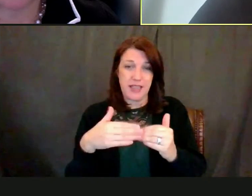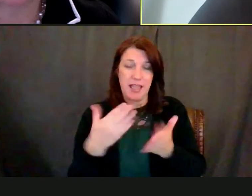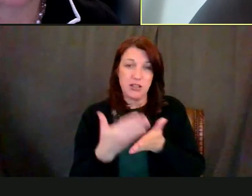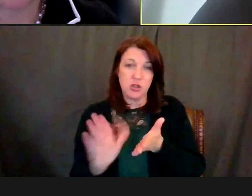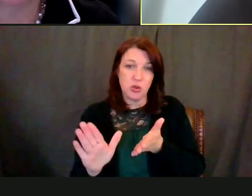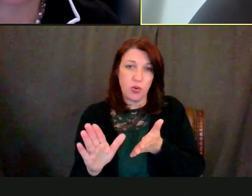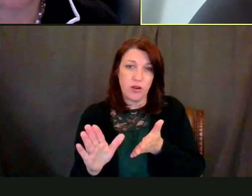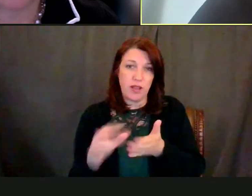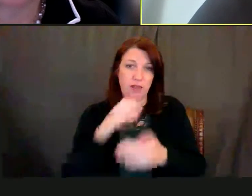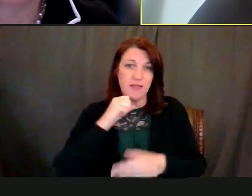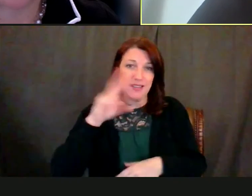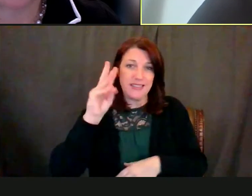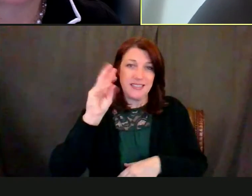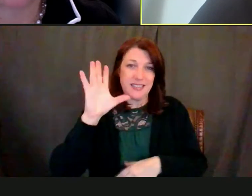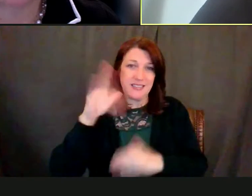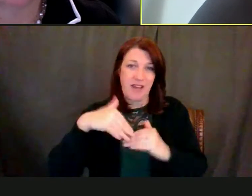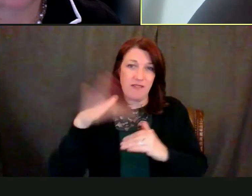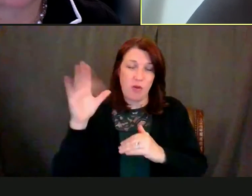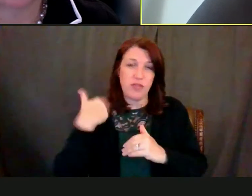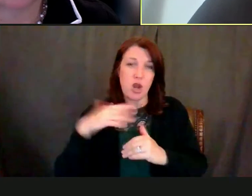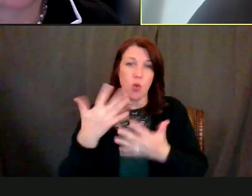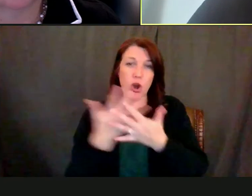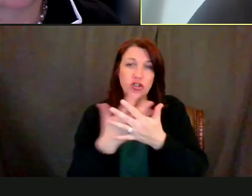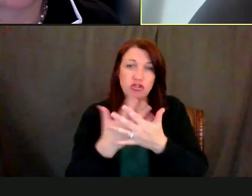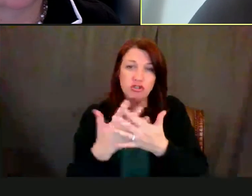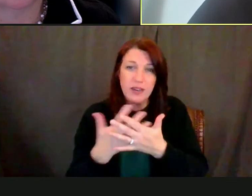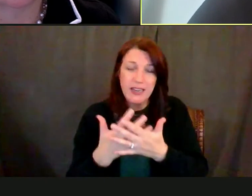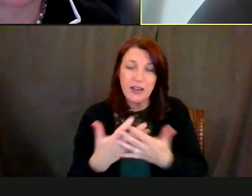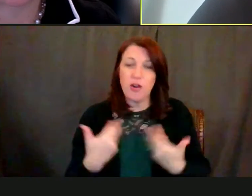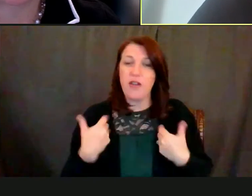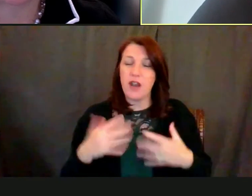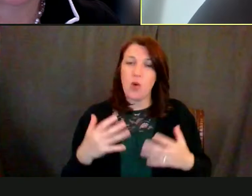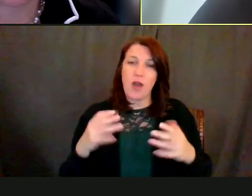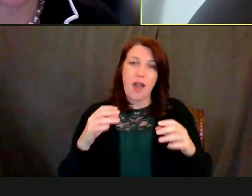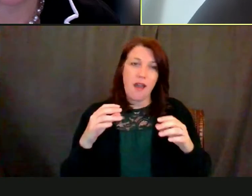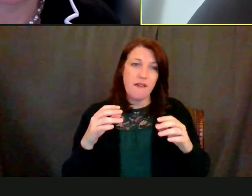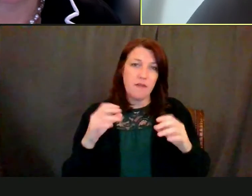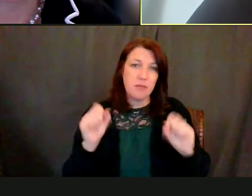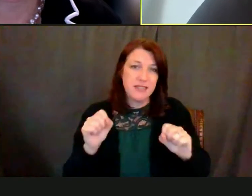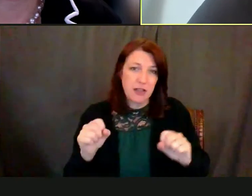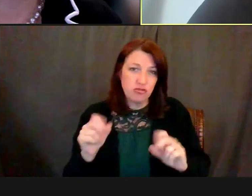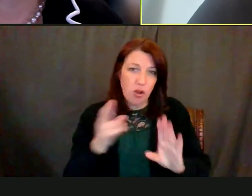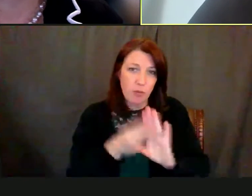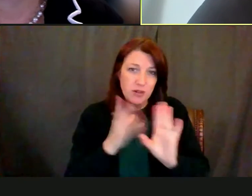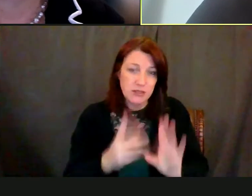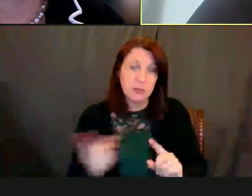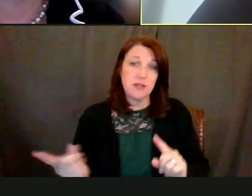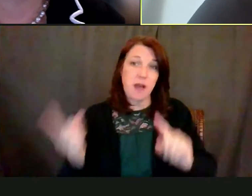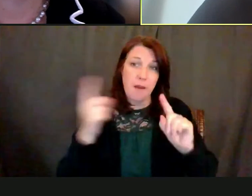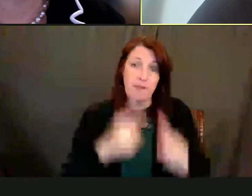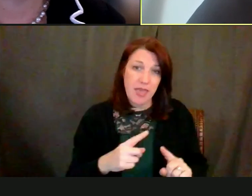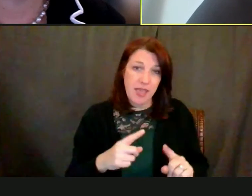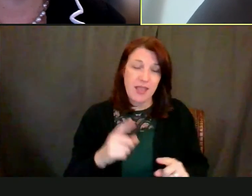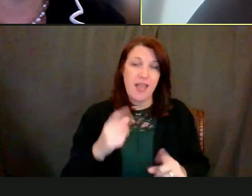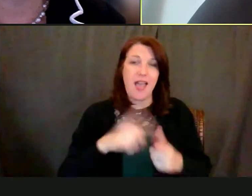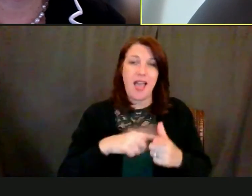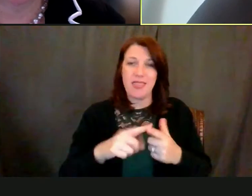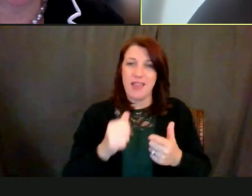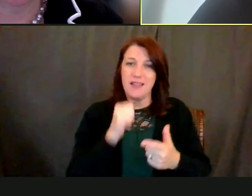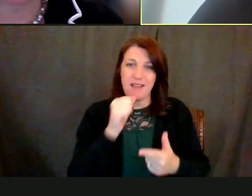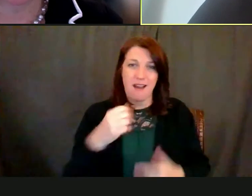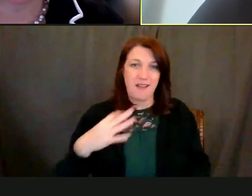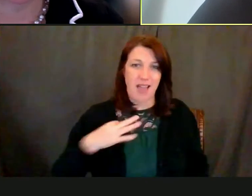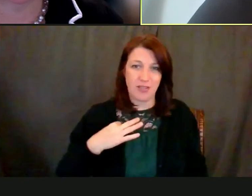screening for hypertension, or they don't want to have a number of potential participants come in and then they're not going to be eligible. And so we